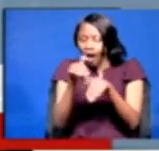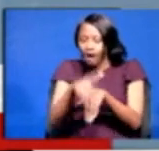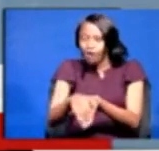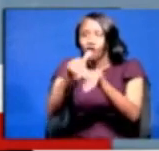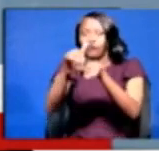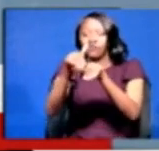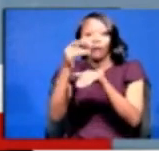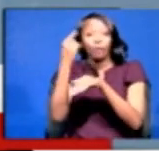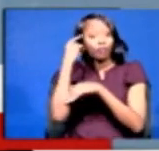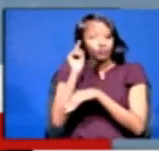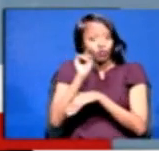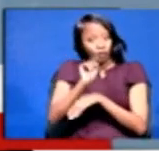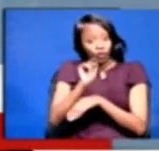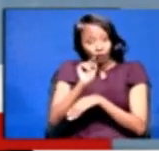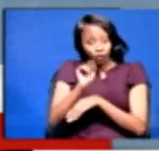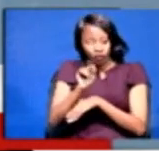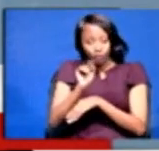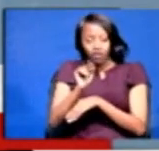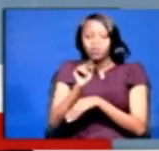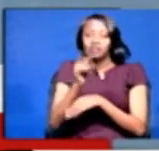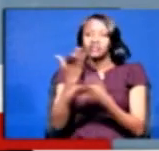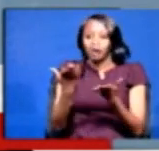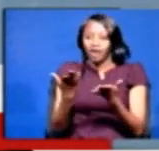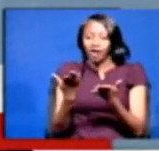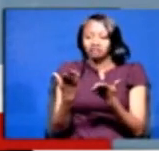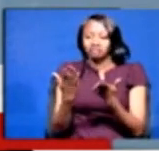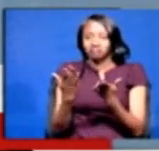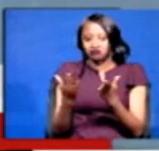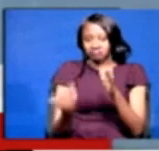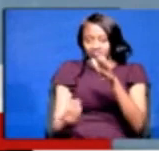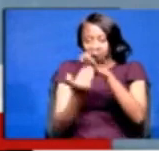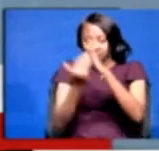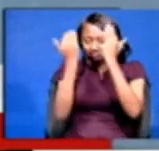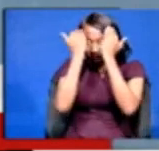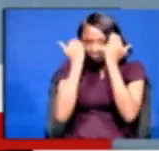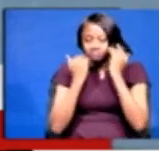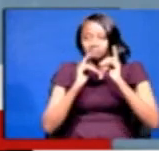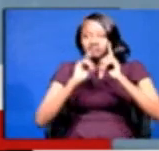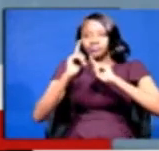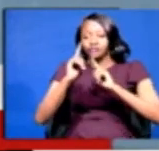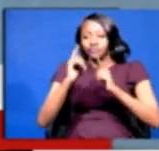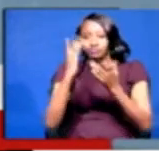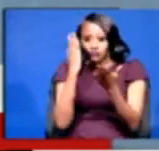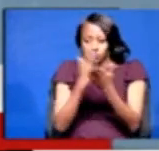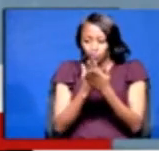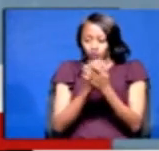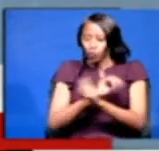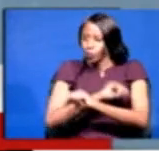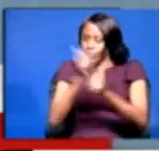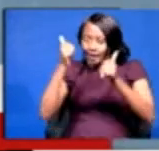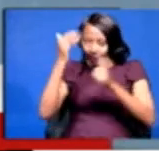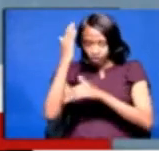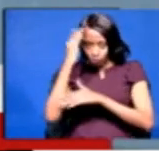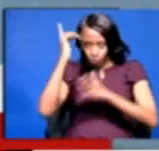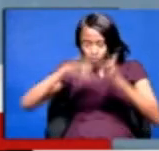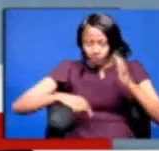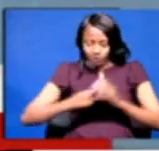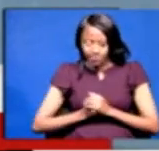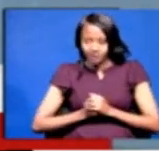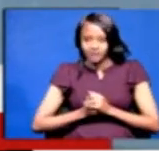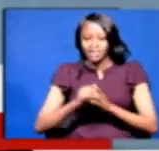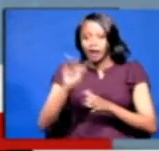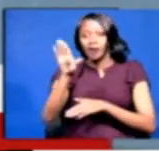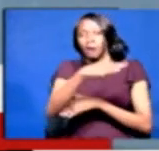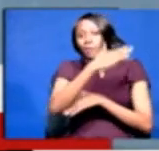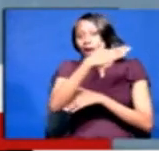to the directives that the Supreme Court made. Mm-hmm. And I know too well also mm-hmm. that probably the parliament should